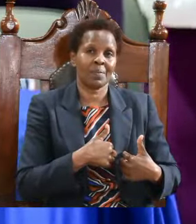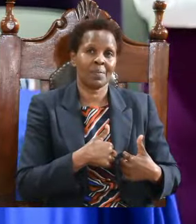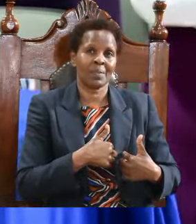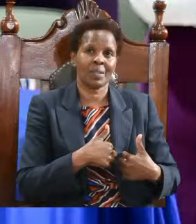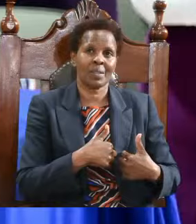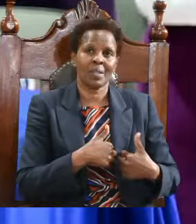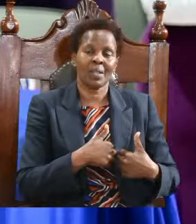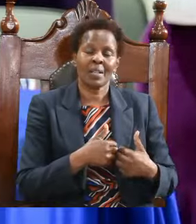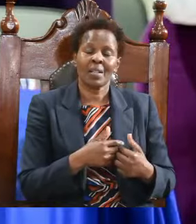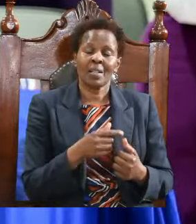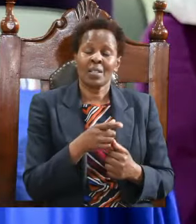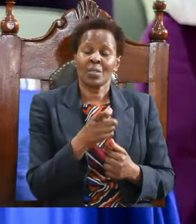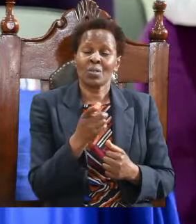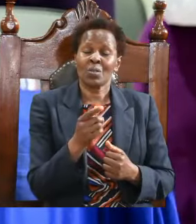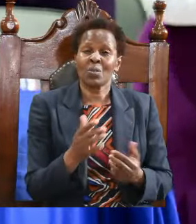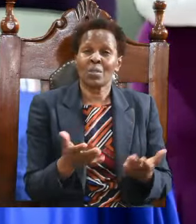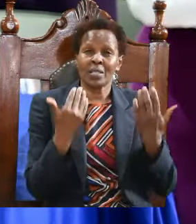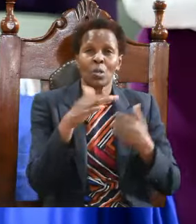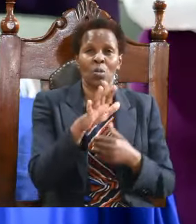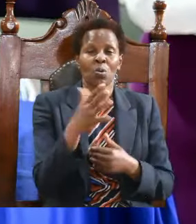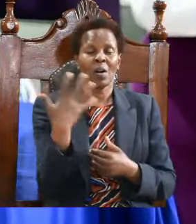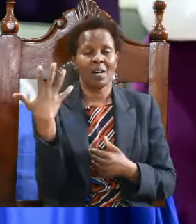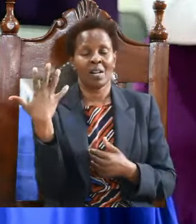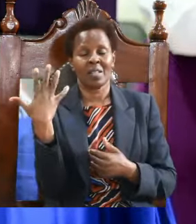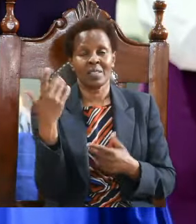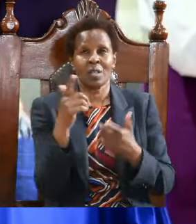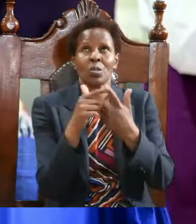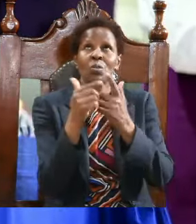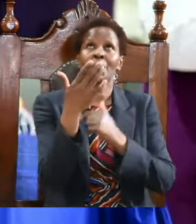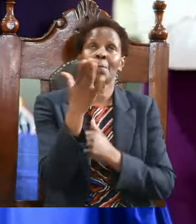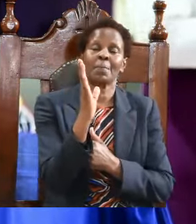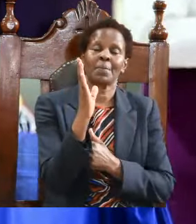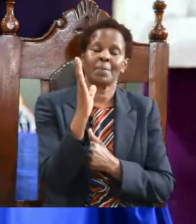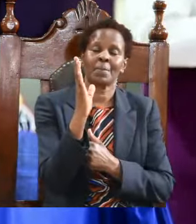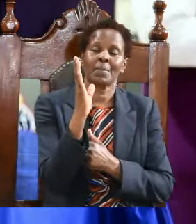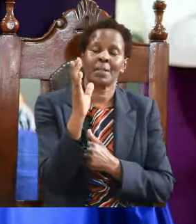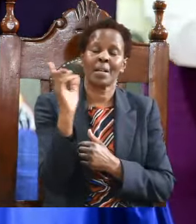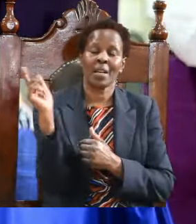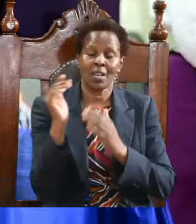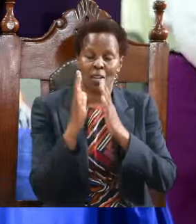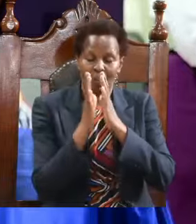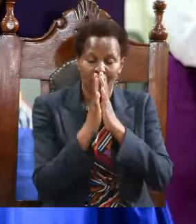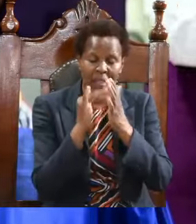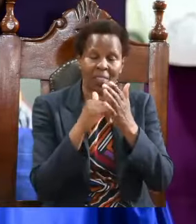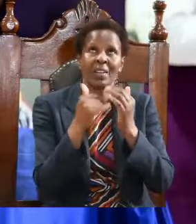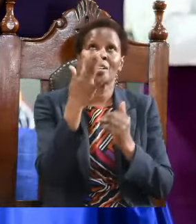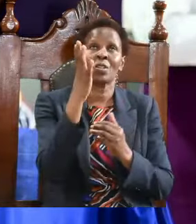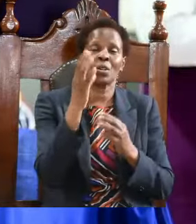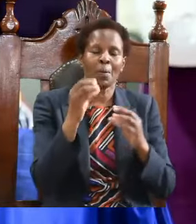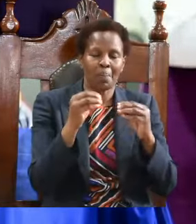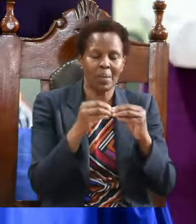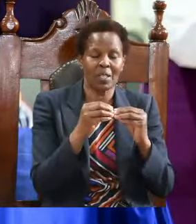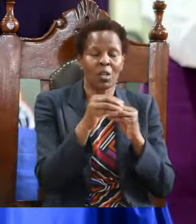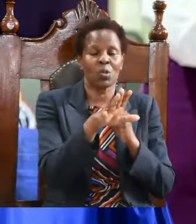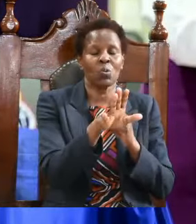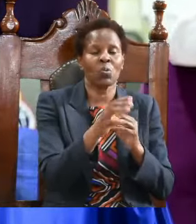Lord, as they raise up their hands to you, I pray that you visit them, O God.